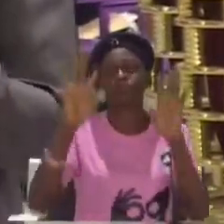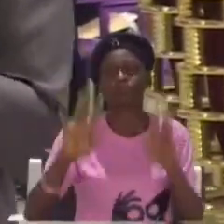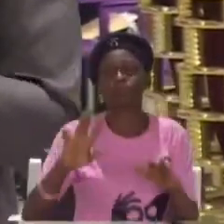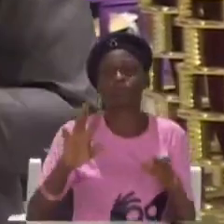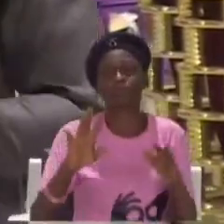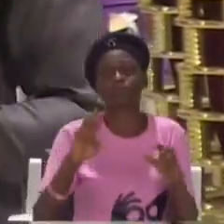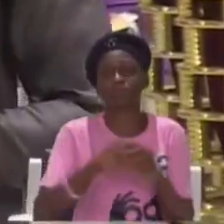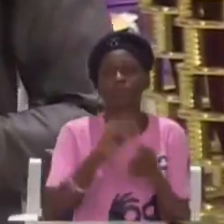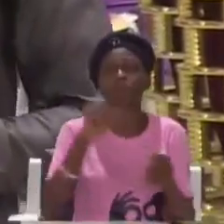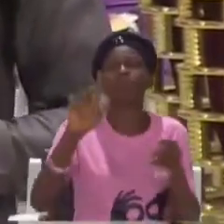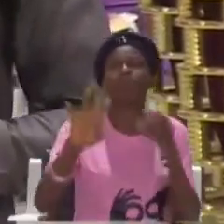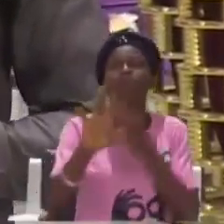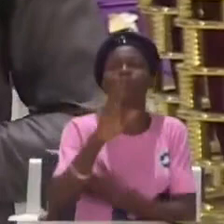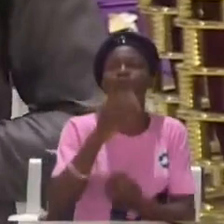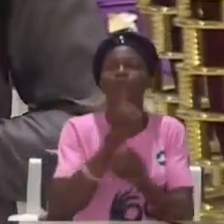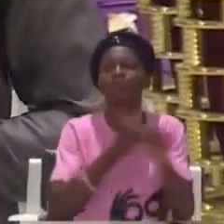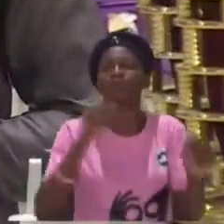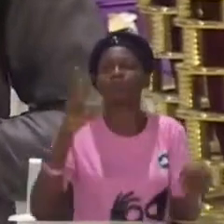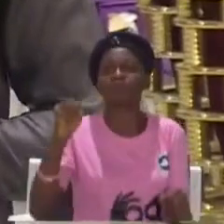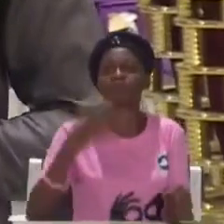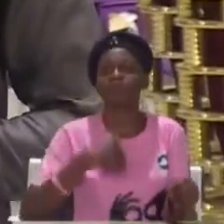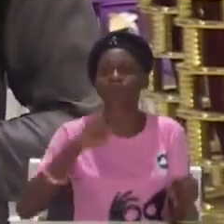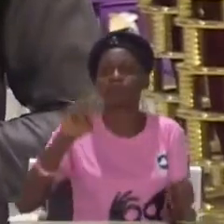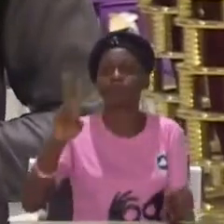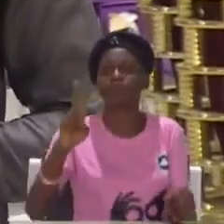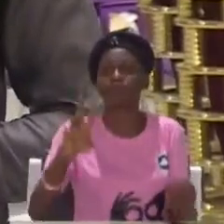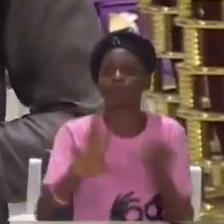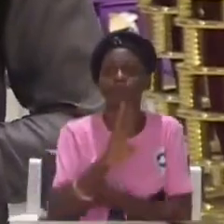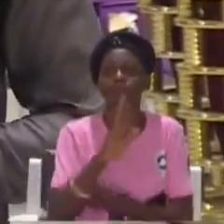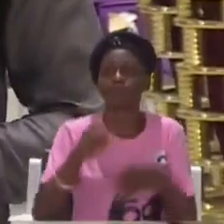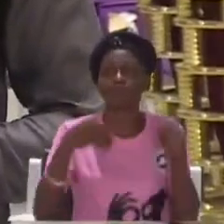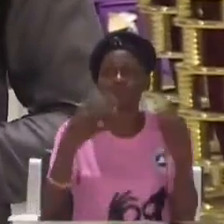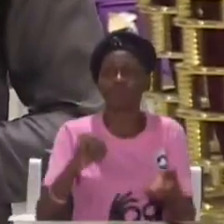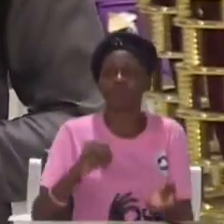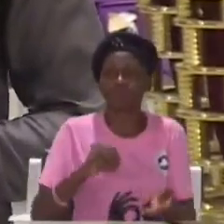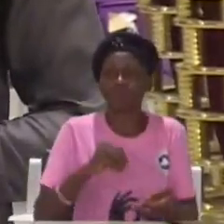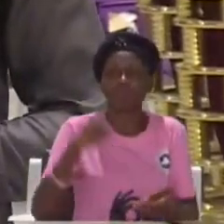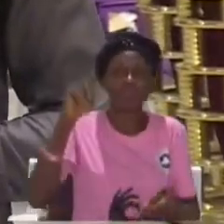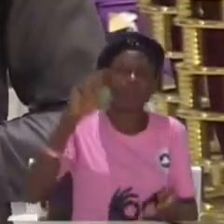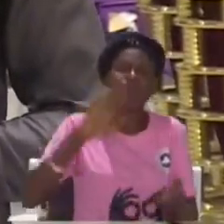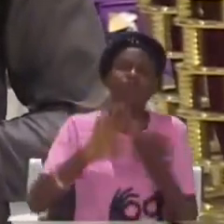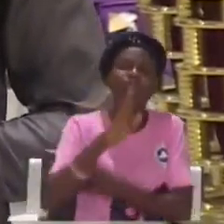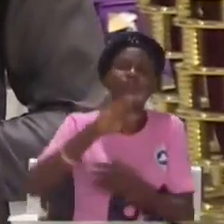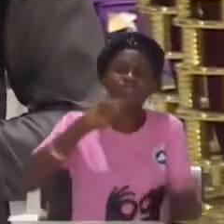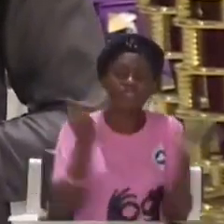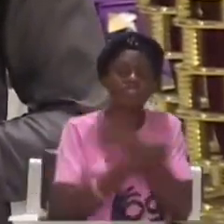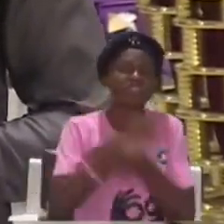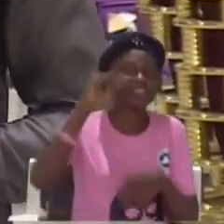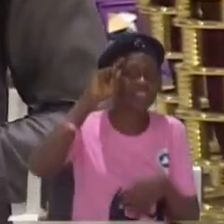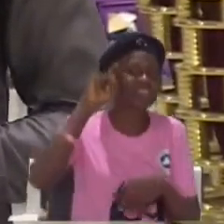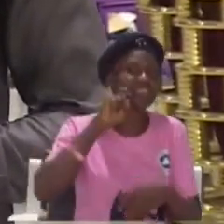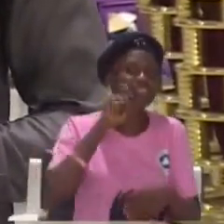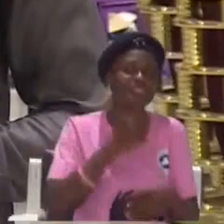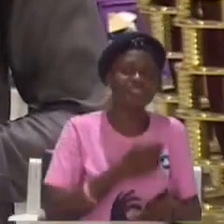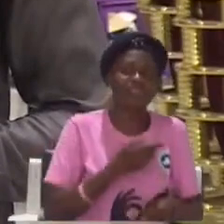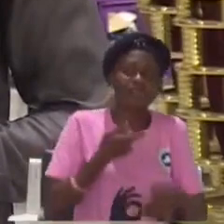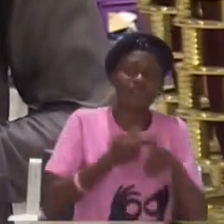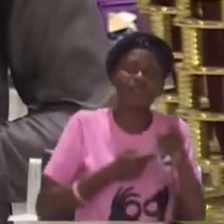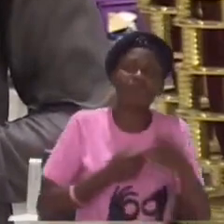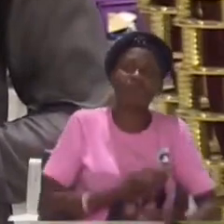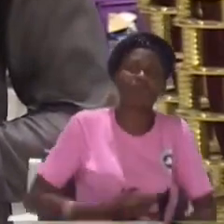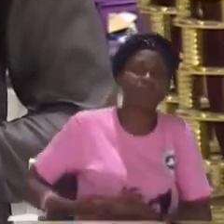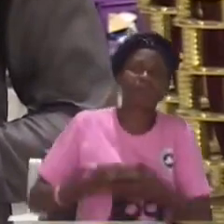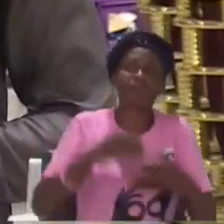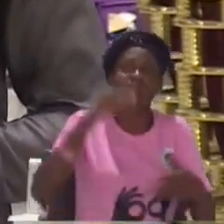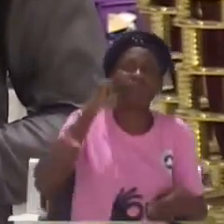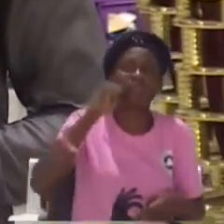can resurrect the dead, and two, God can change the sex from a baby girl to a baby